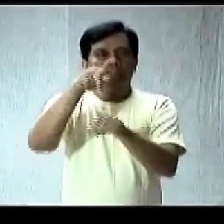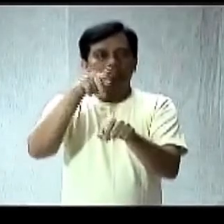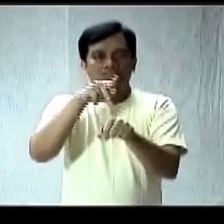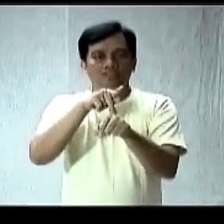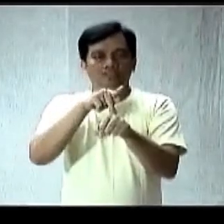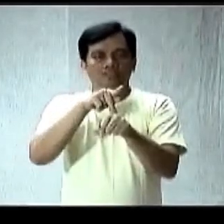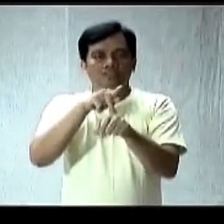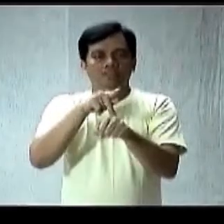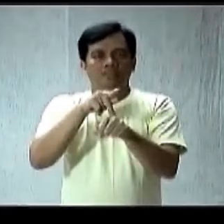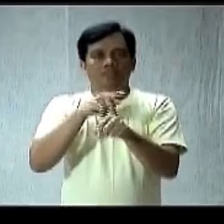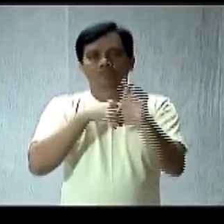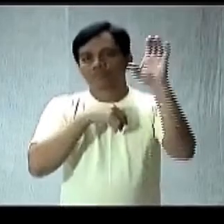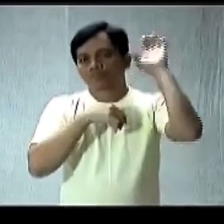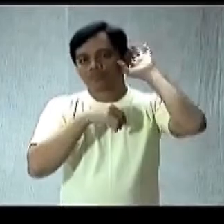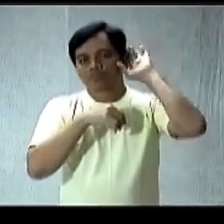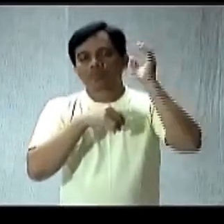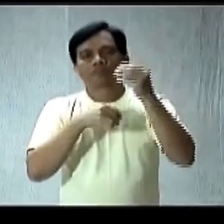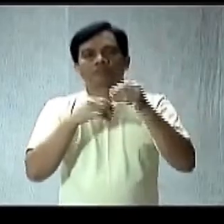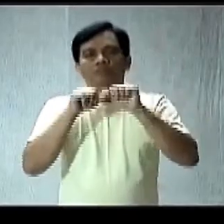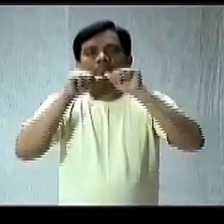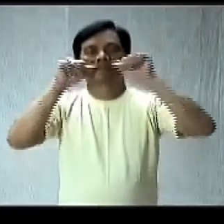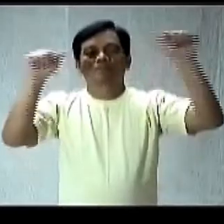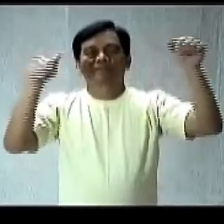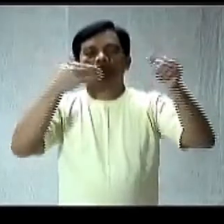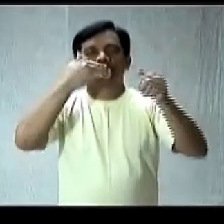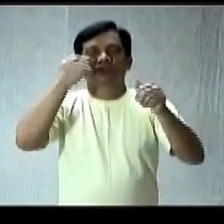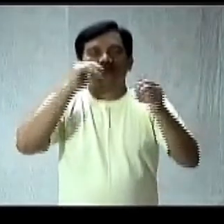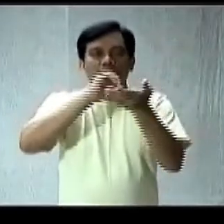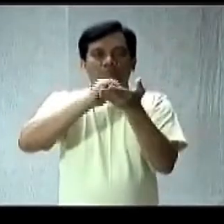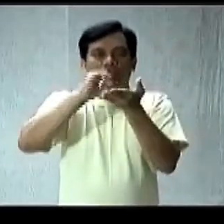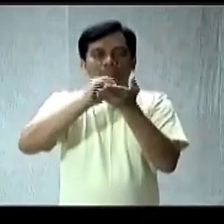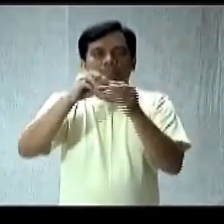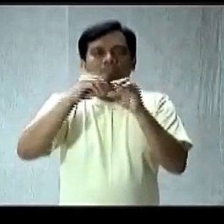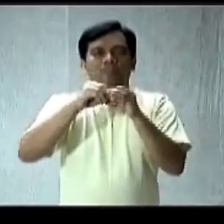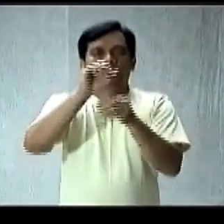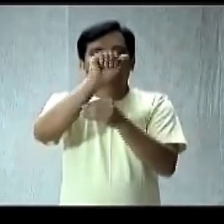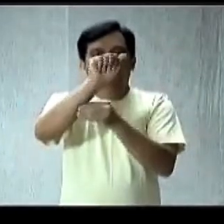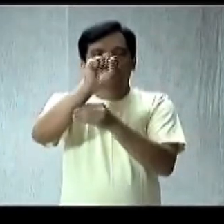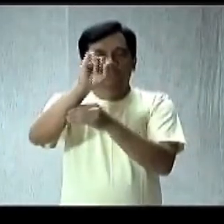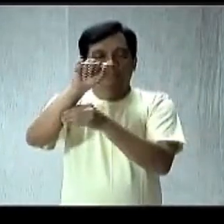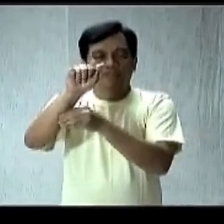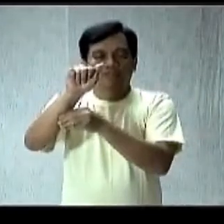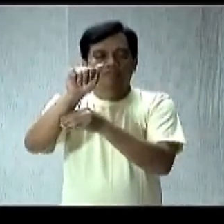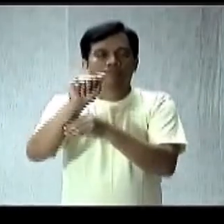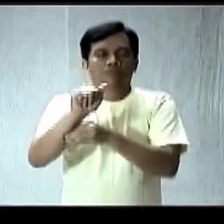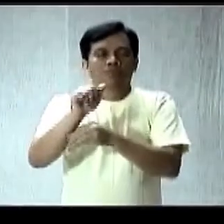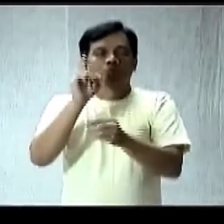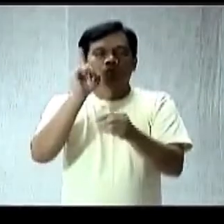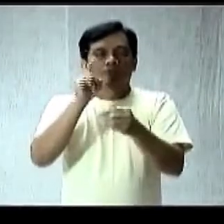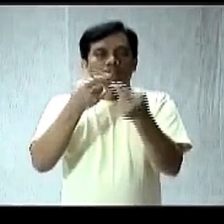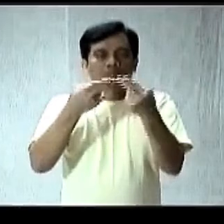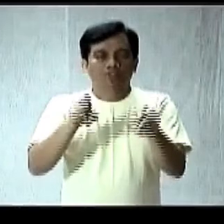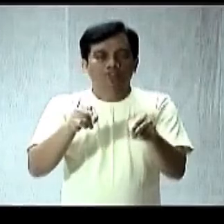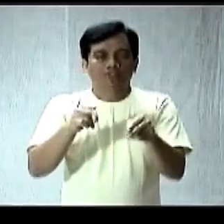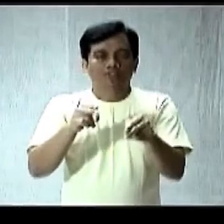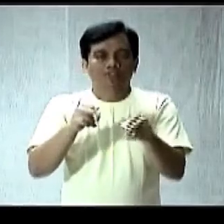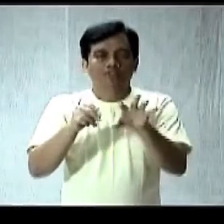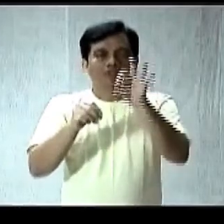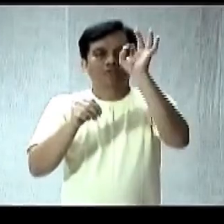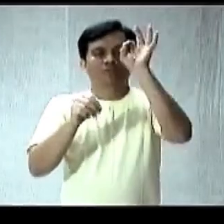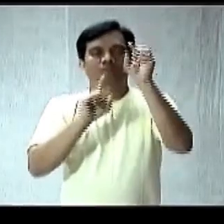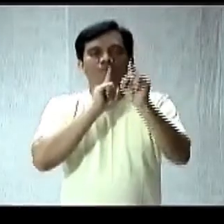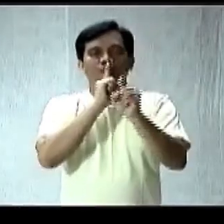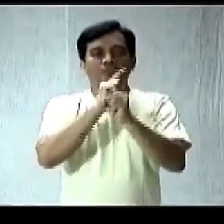the Philippines was cited as the best practice in the Asia-Pacific region. One thing we picked up is